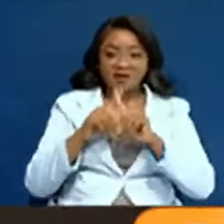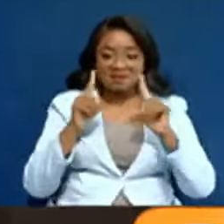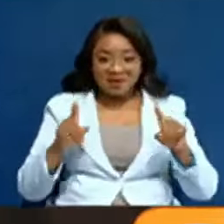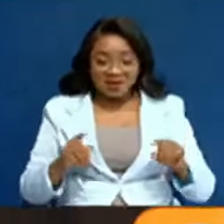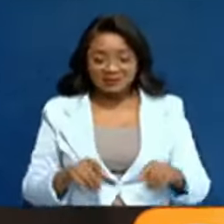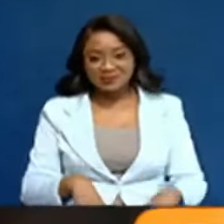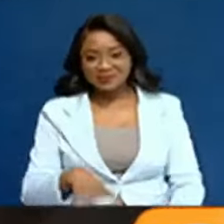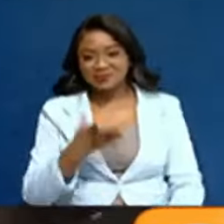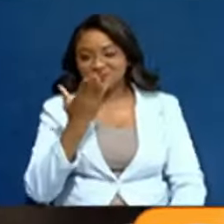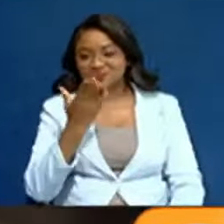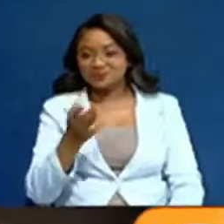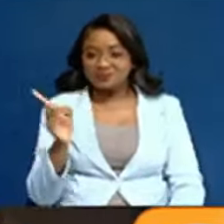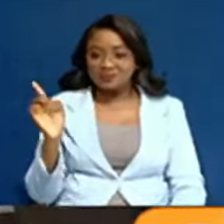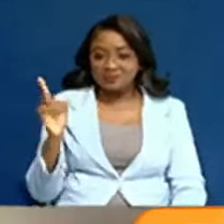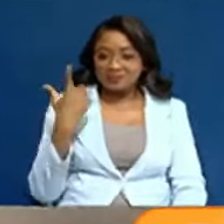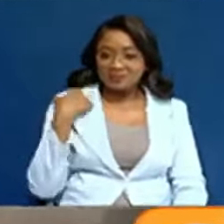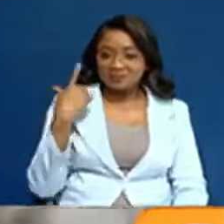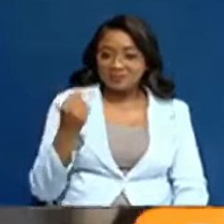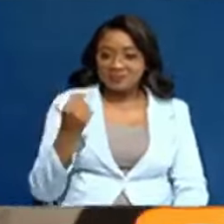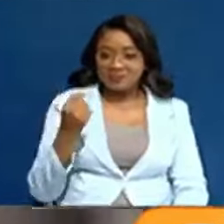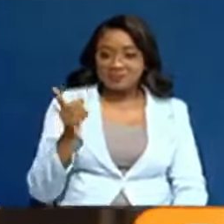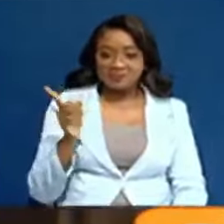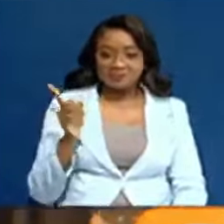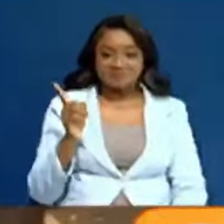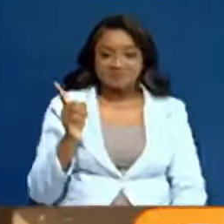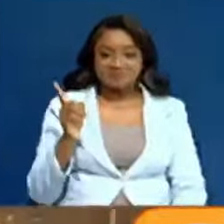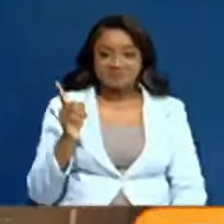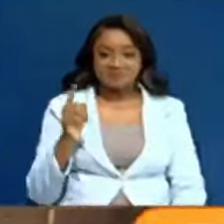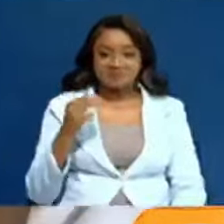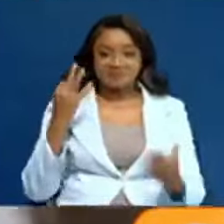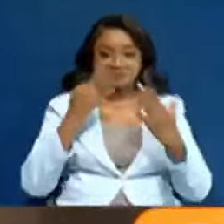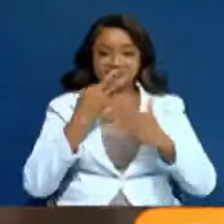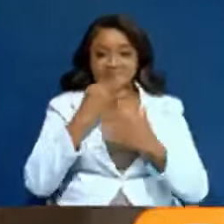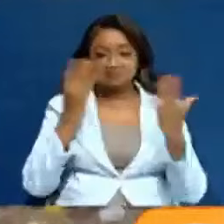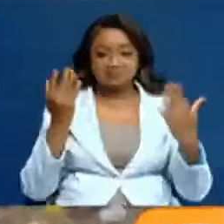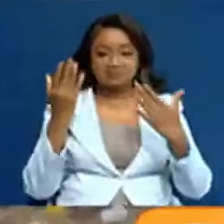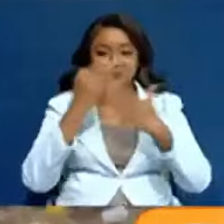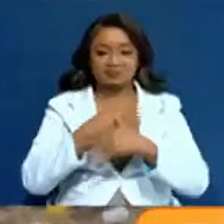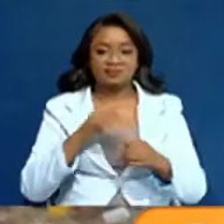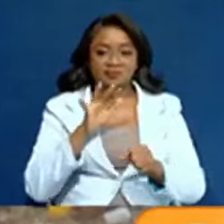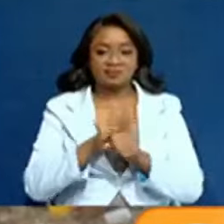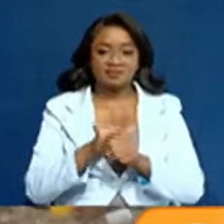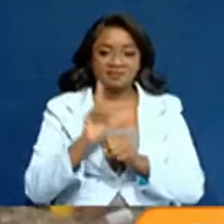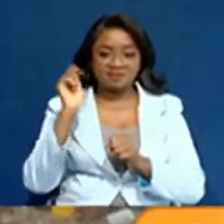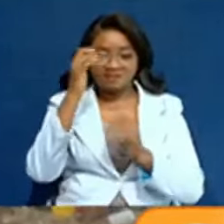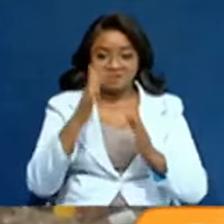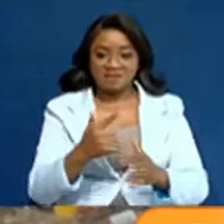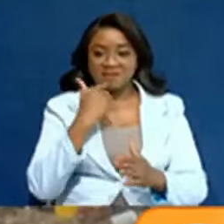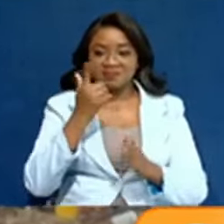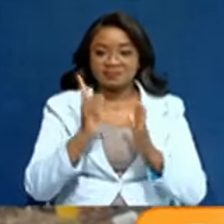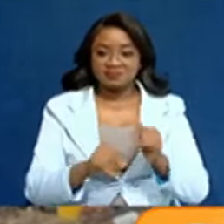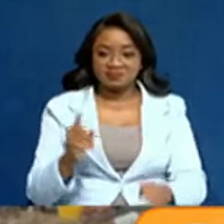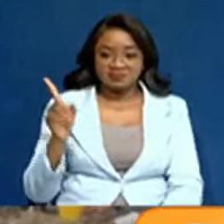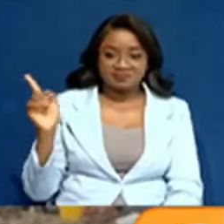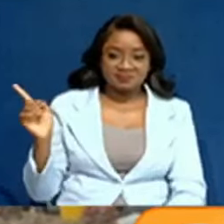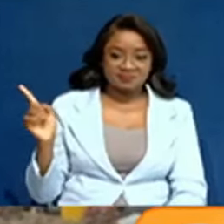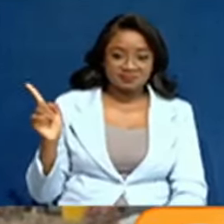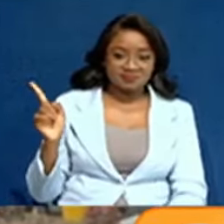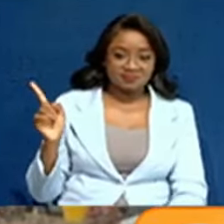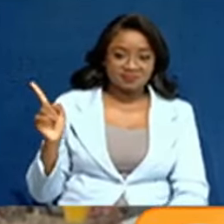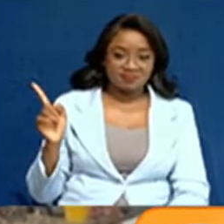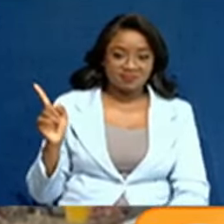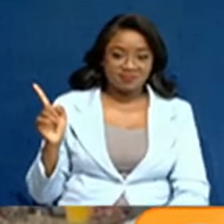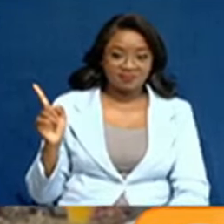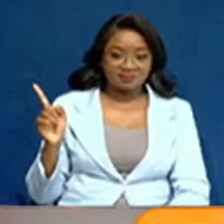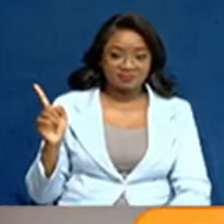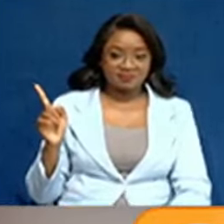Eldoret-based artist was short-lived as an uproar from a majority of Kenyans deemed the dream he had to have his work of art on